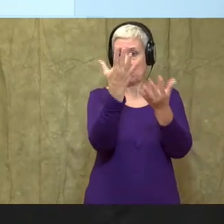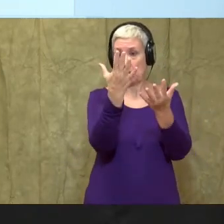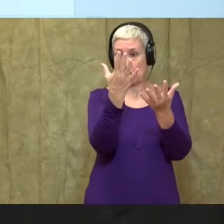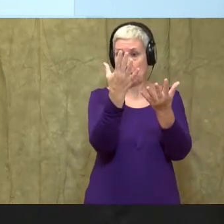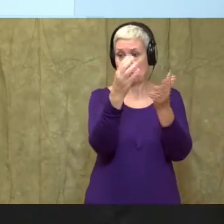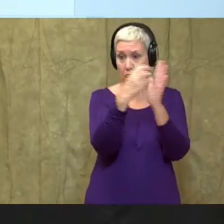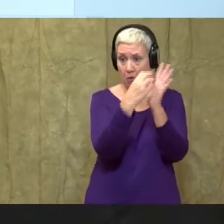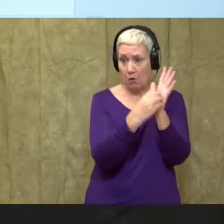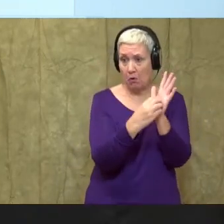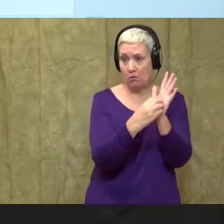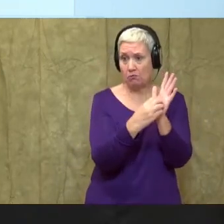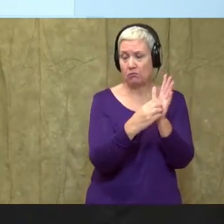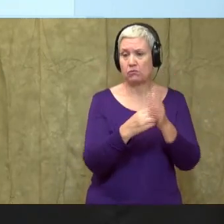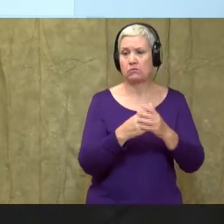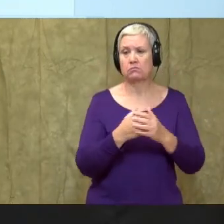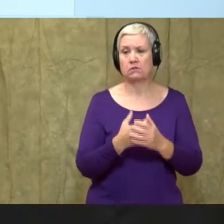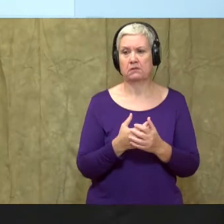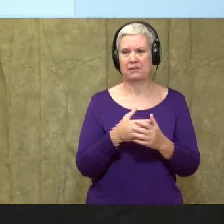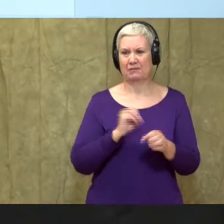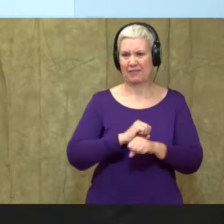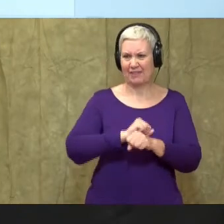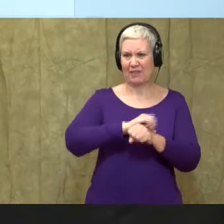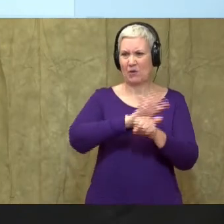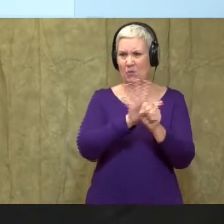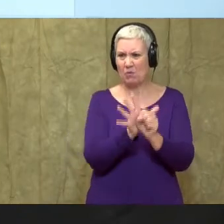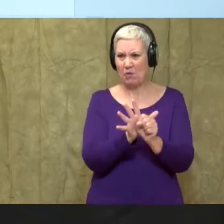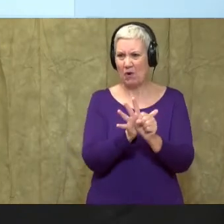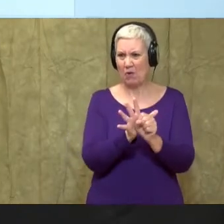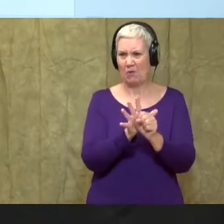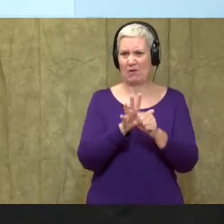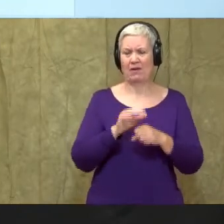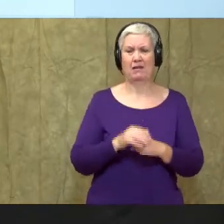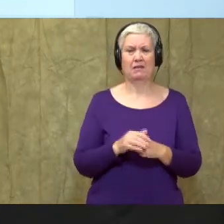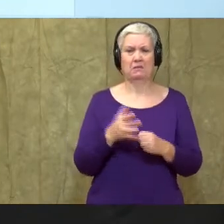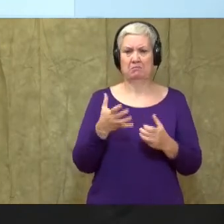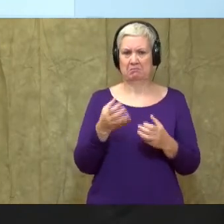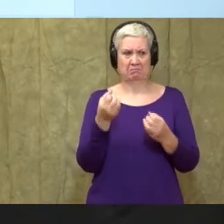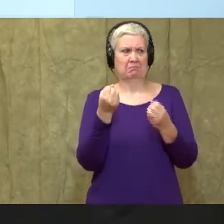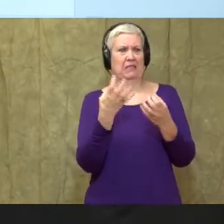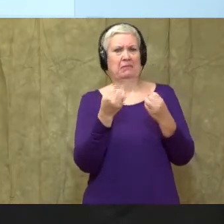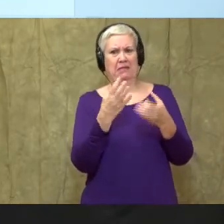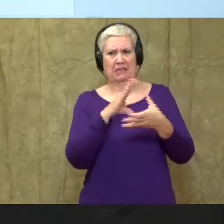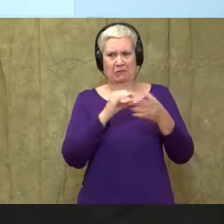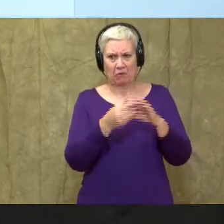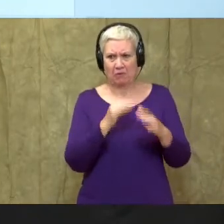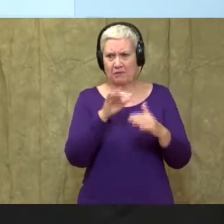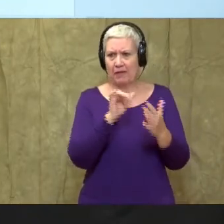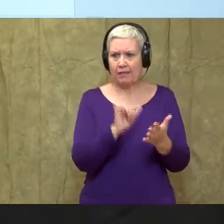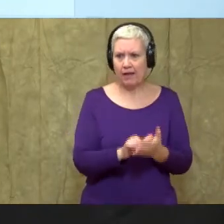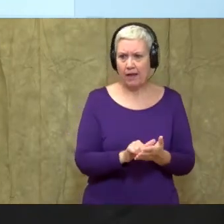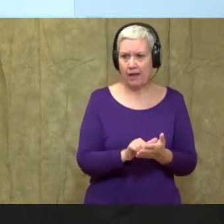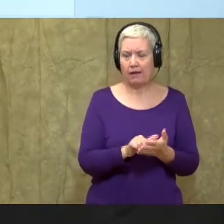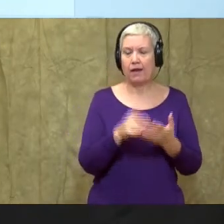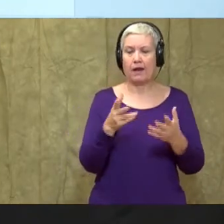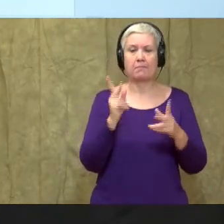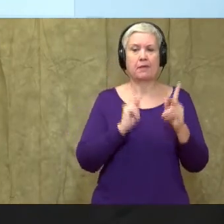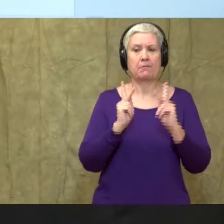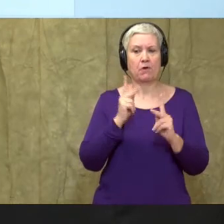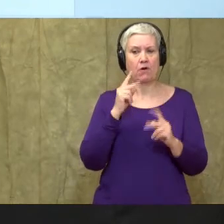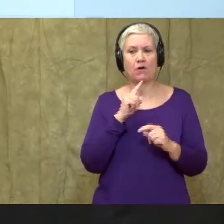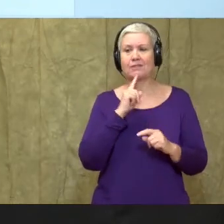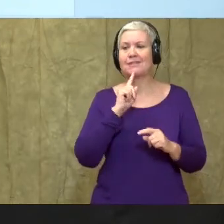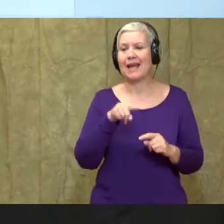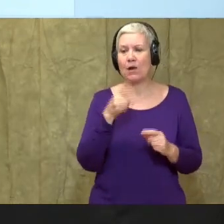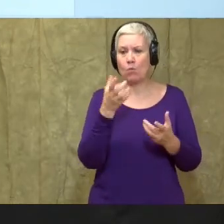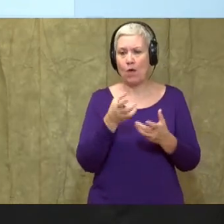these different ideas surrounding the coronavirus, right? And you know, everyone's trying to put out what they see on a daily basis, and